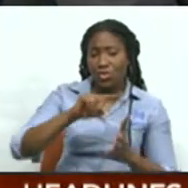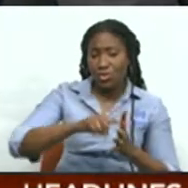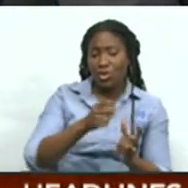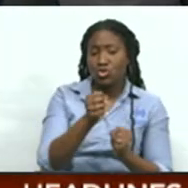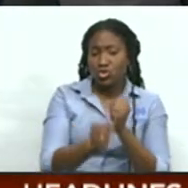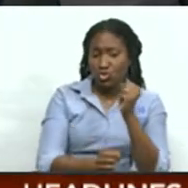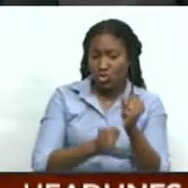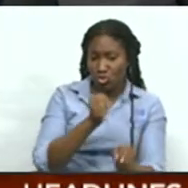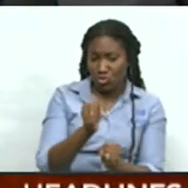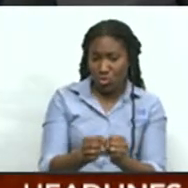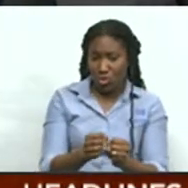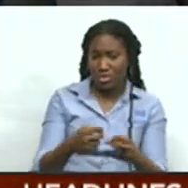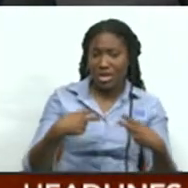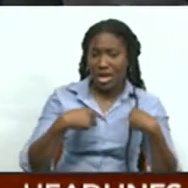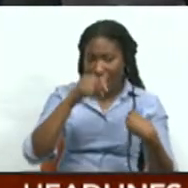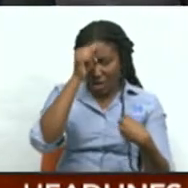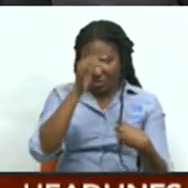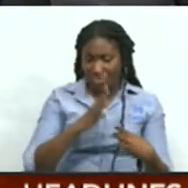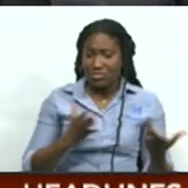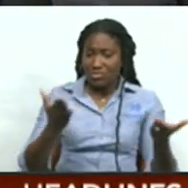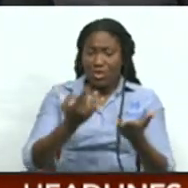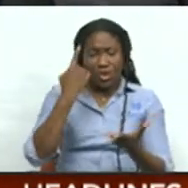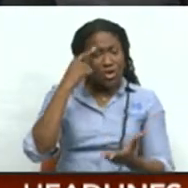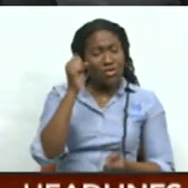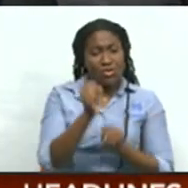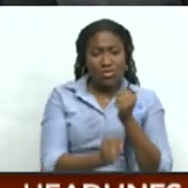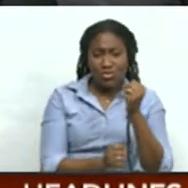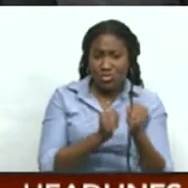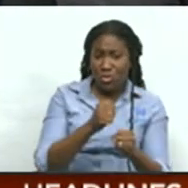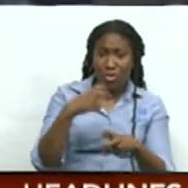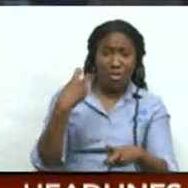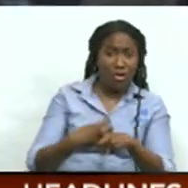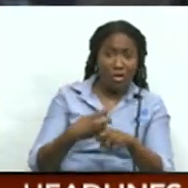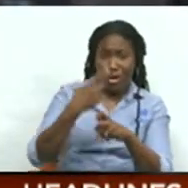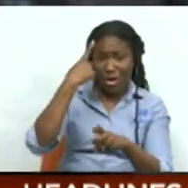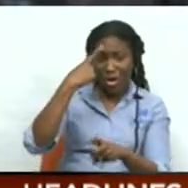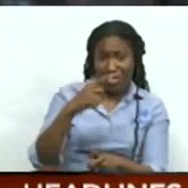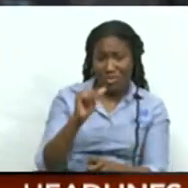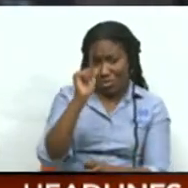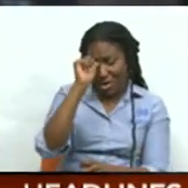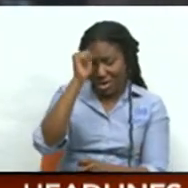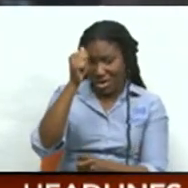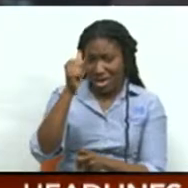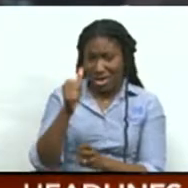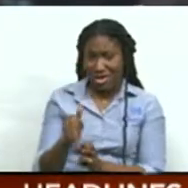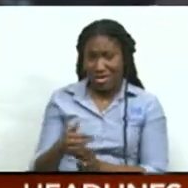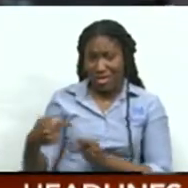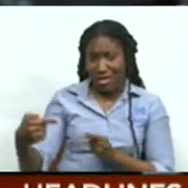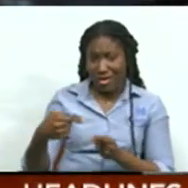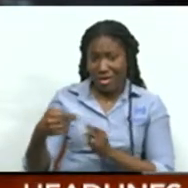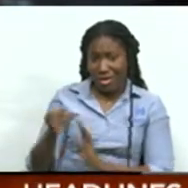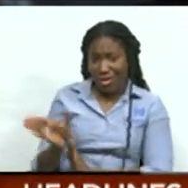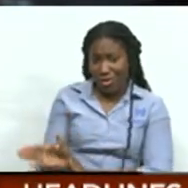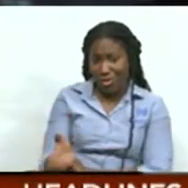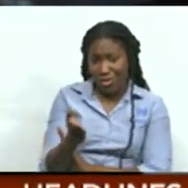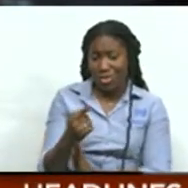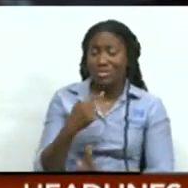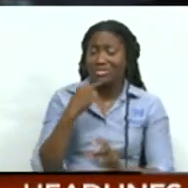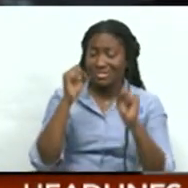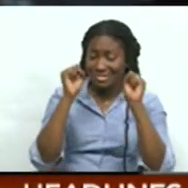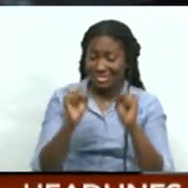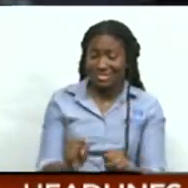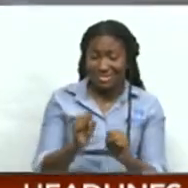studio. Jassy, a rough day for Nicky P in the IPL. Yeah, certainly a difficult one for him. He was bowled through the gates. He